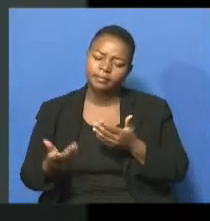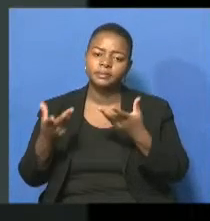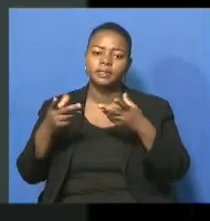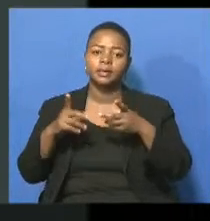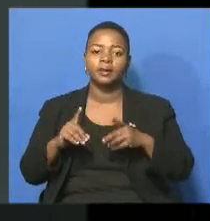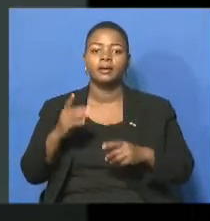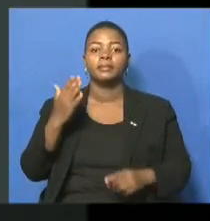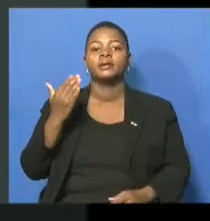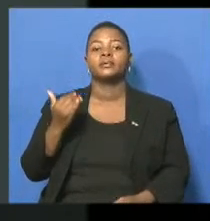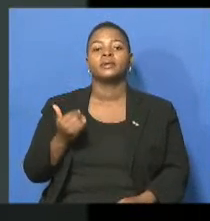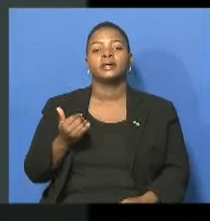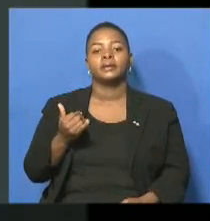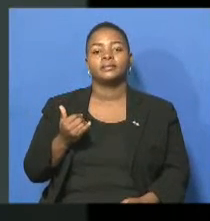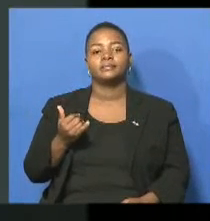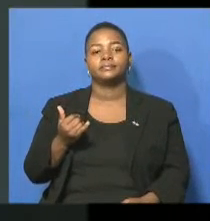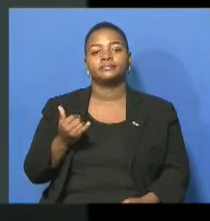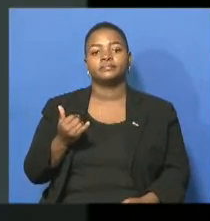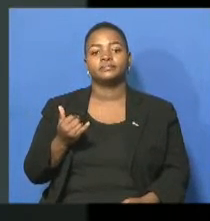widely